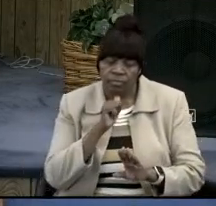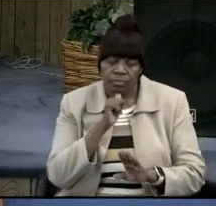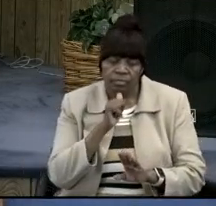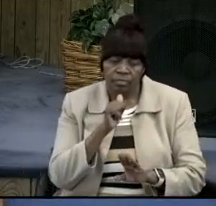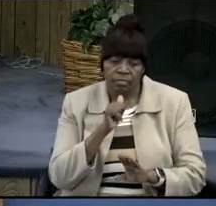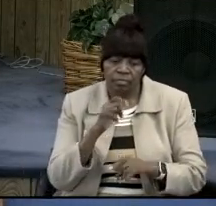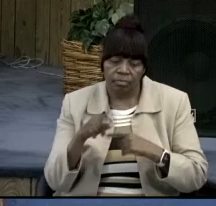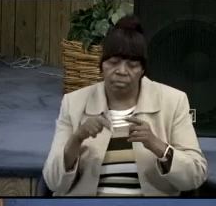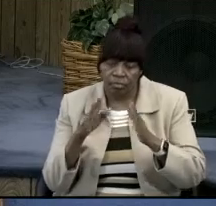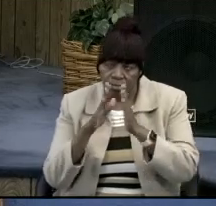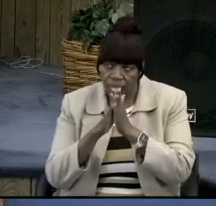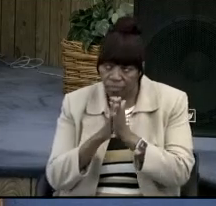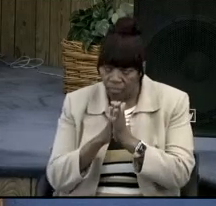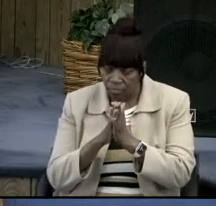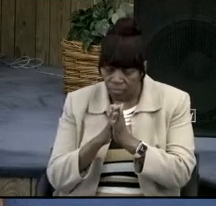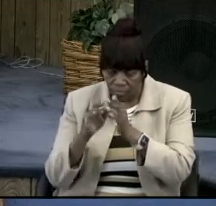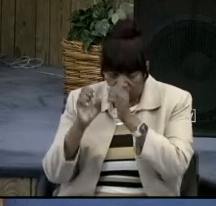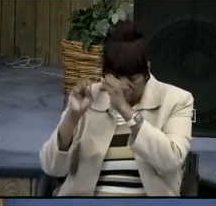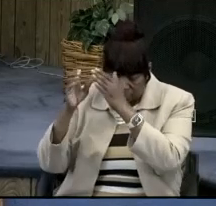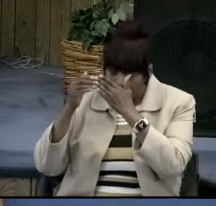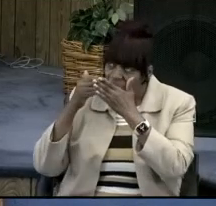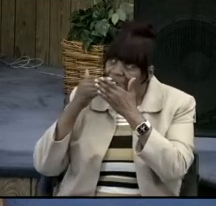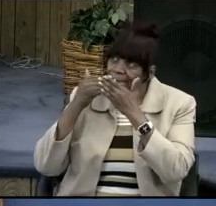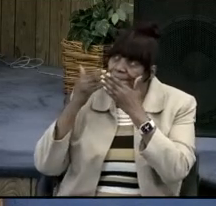go on. Let's pray. Father, thank you